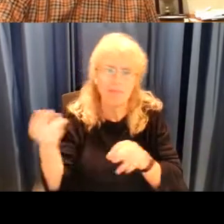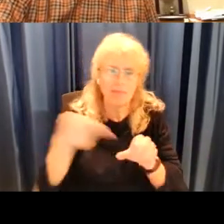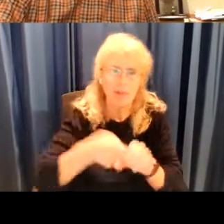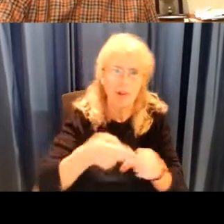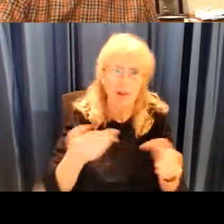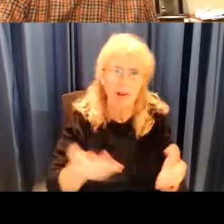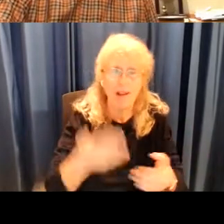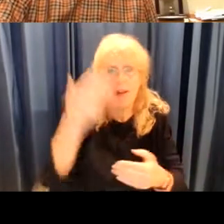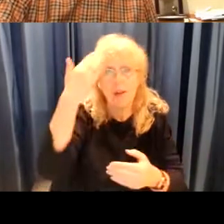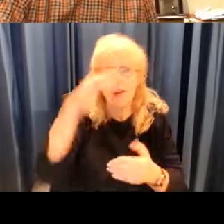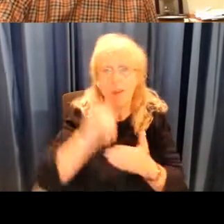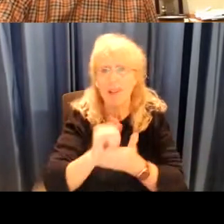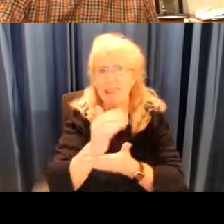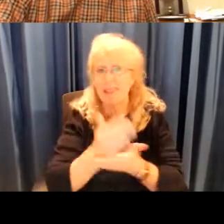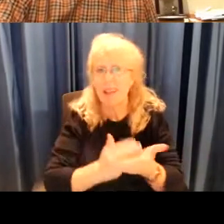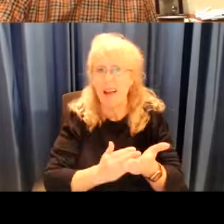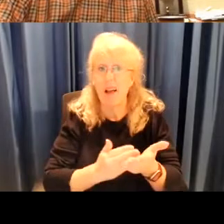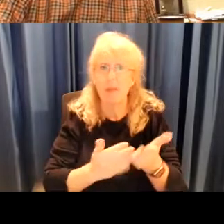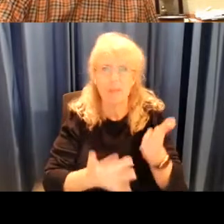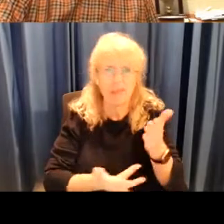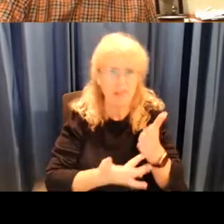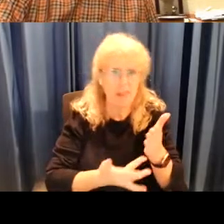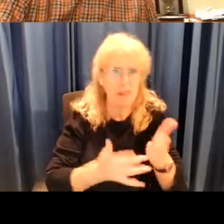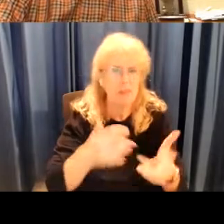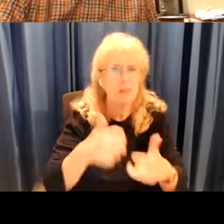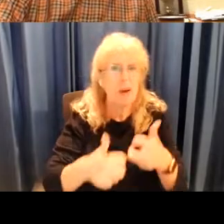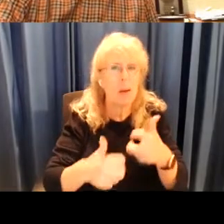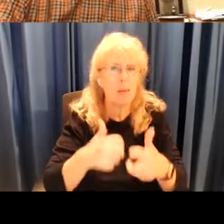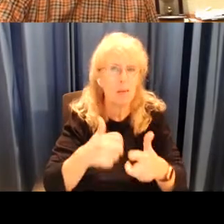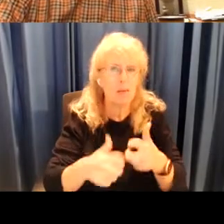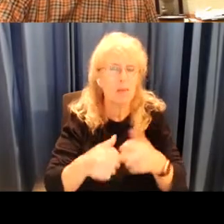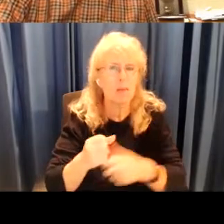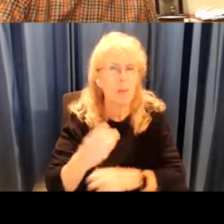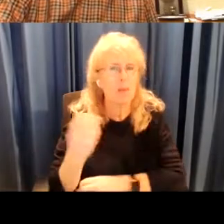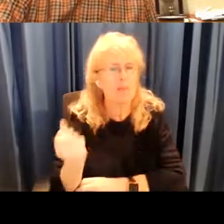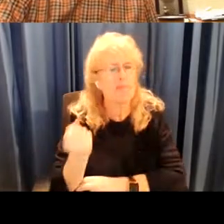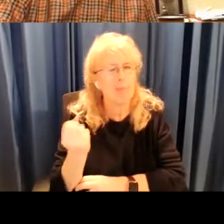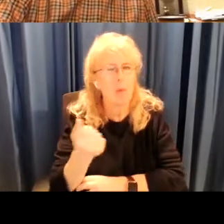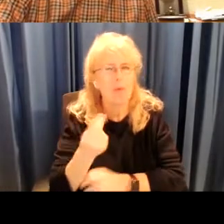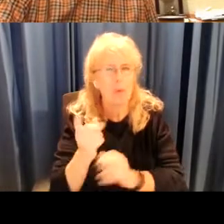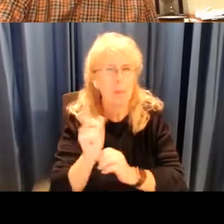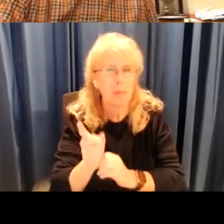some tech issues, and so we're just giving some grace for that.